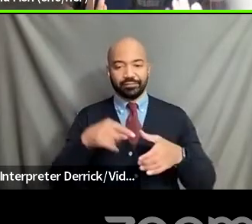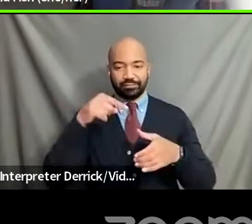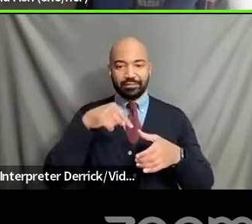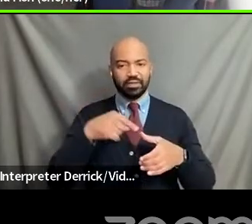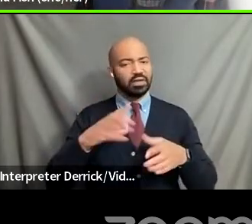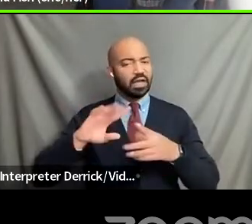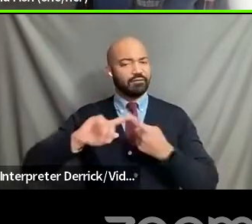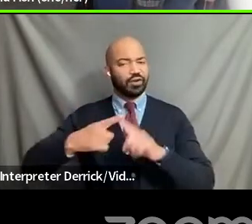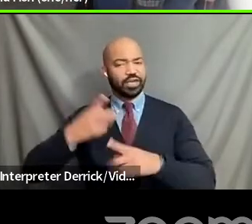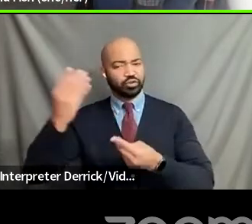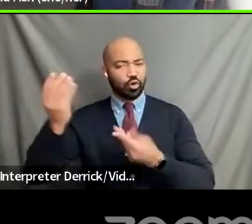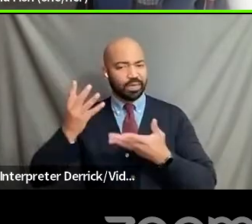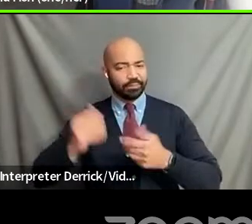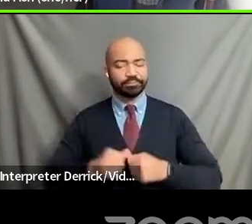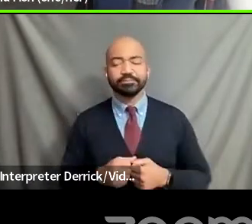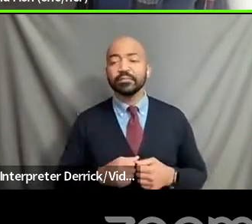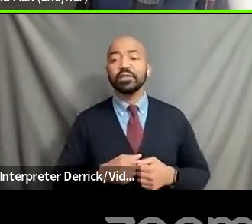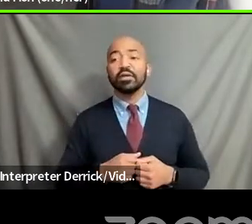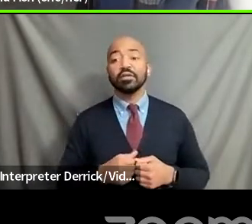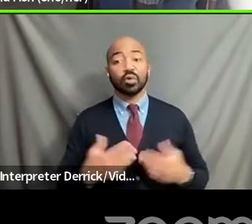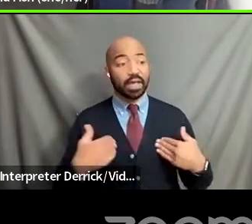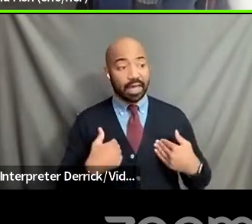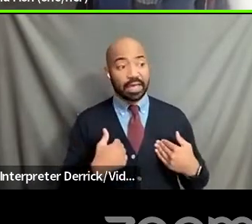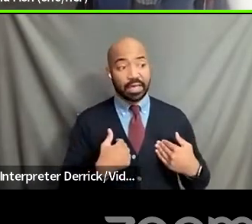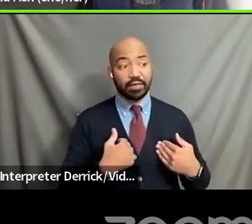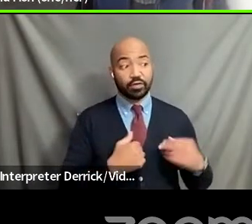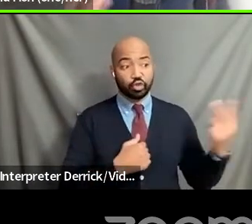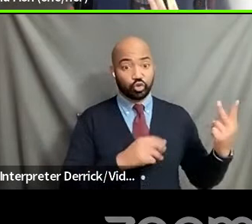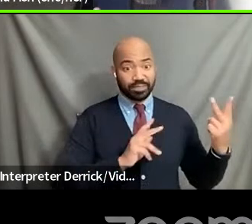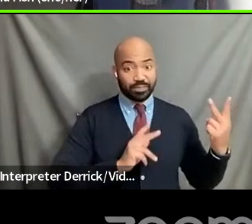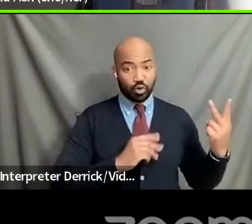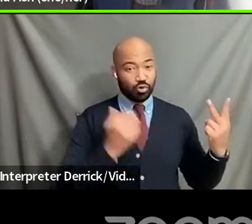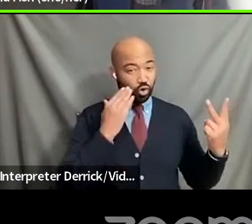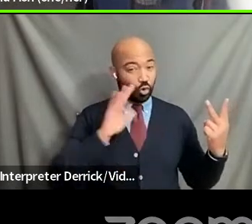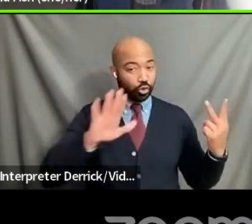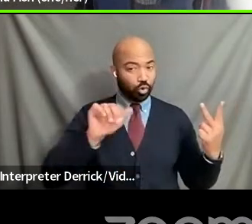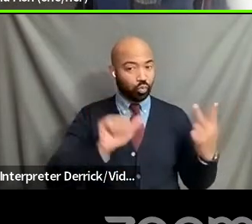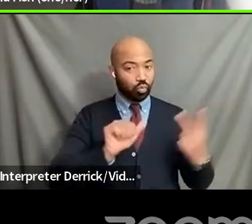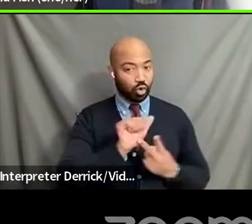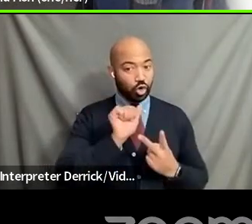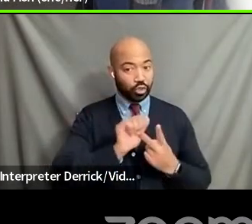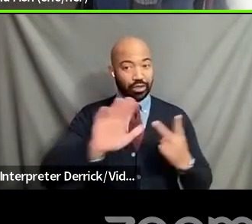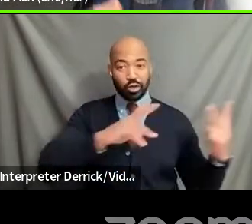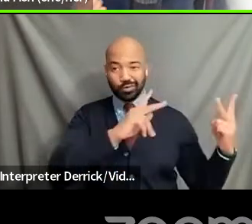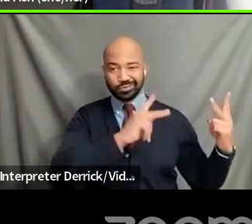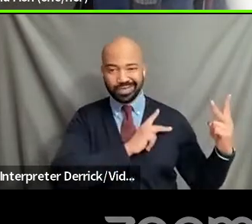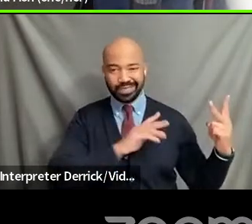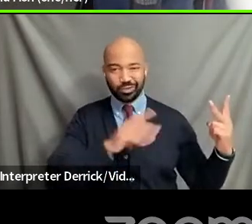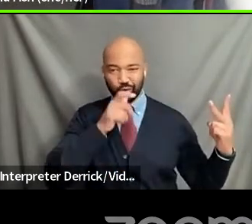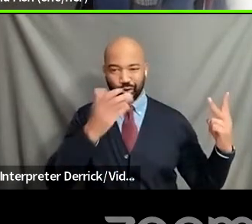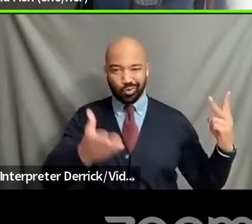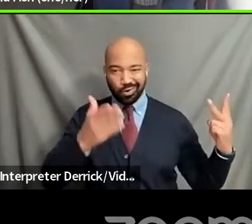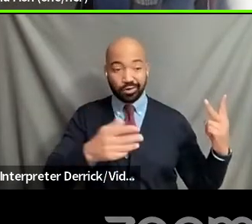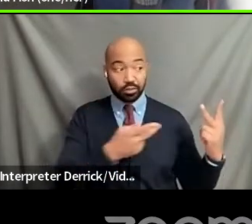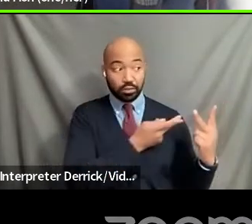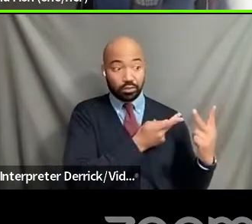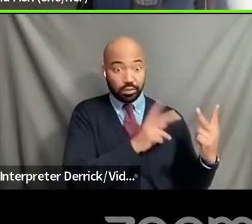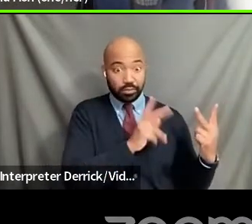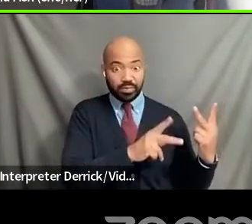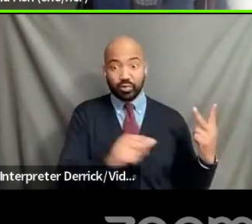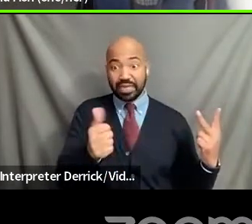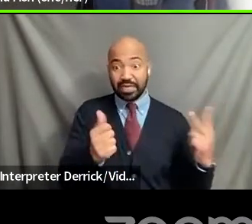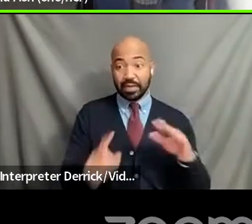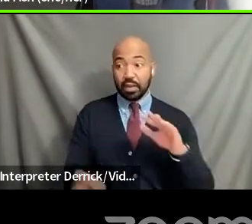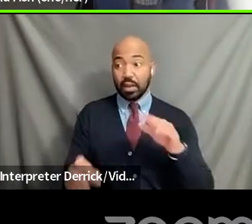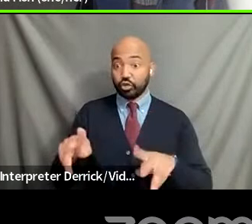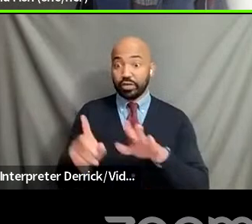you get two other people who are familiar enough with your work and who you are as a person. And so with each opportunity, you're able to ask them,